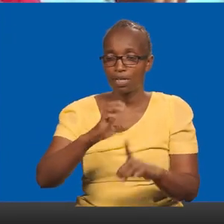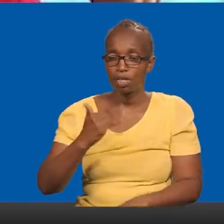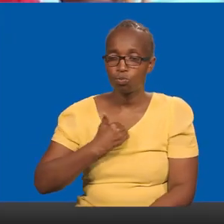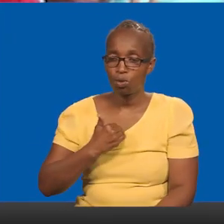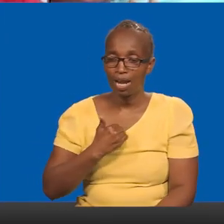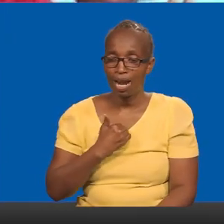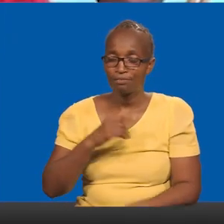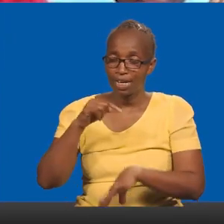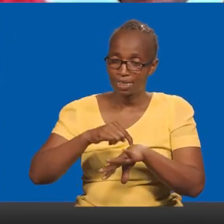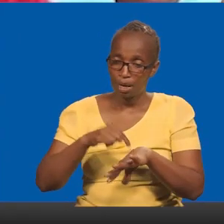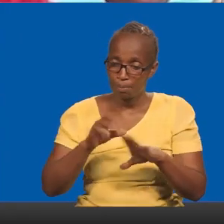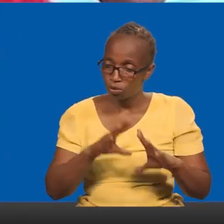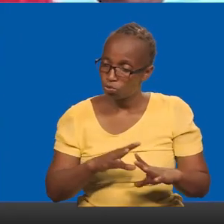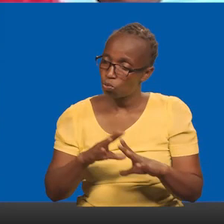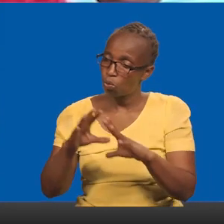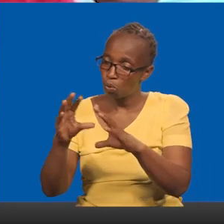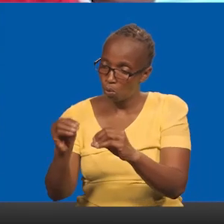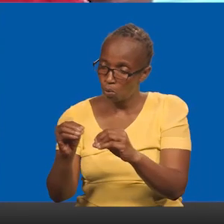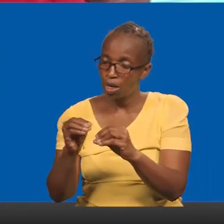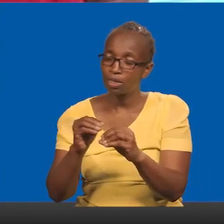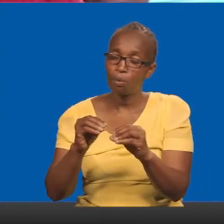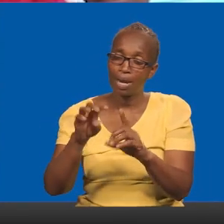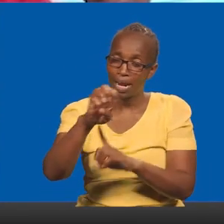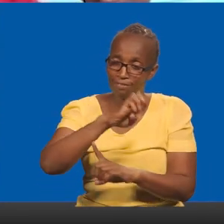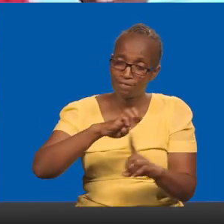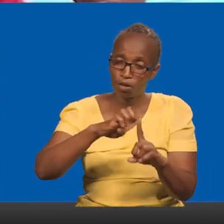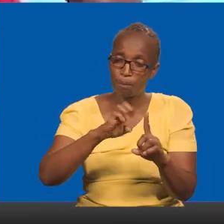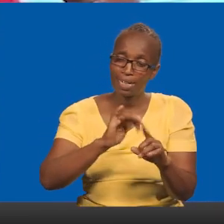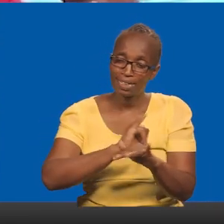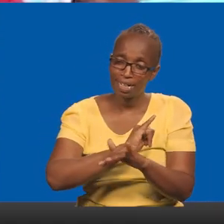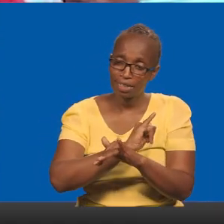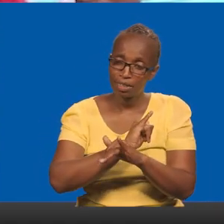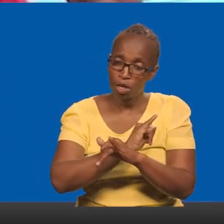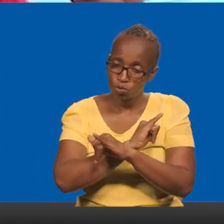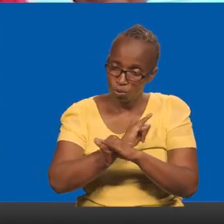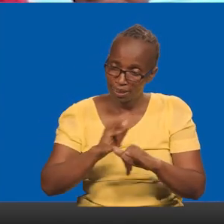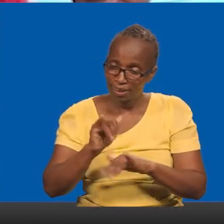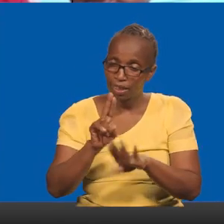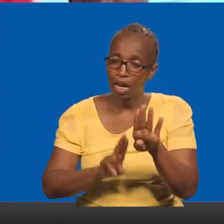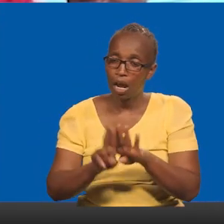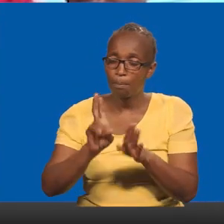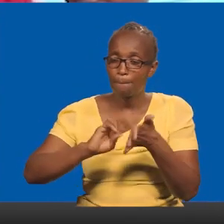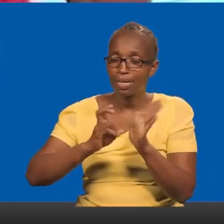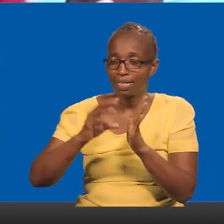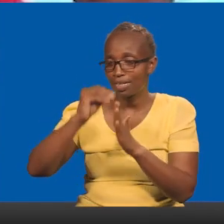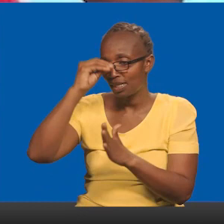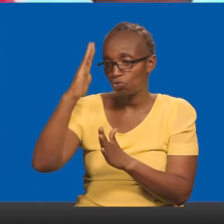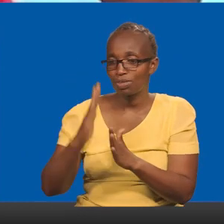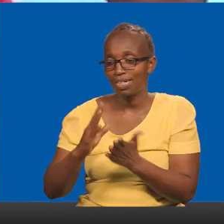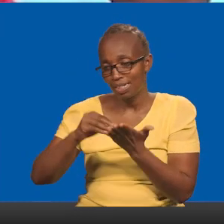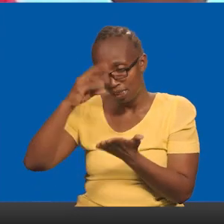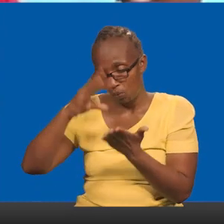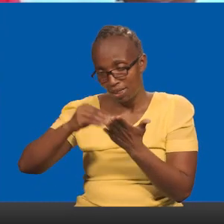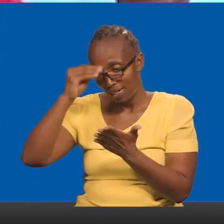we have turns of going around to our environment to clean up. So a learner inside here learns how to clean up